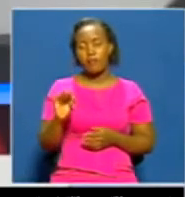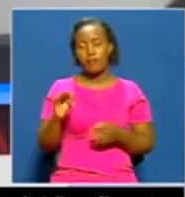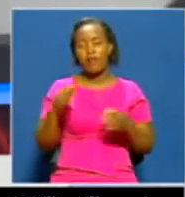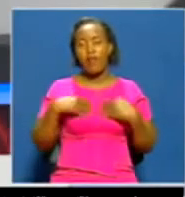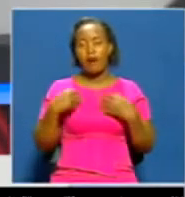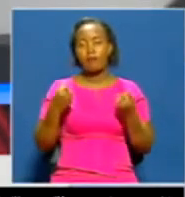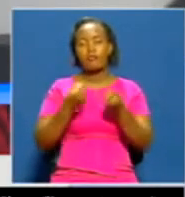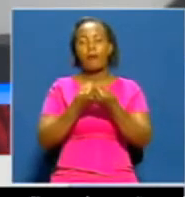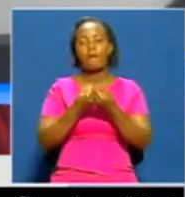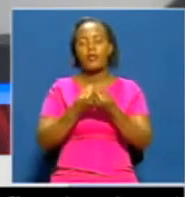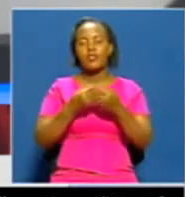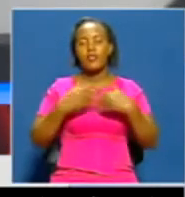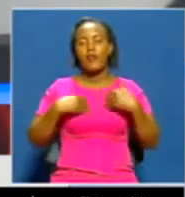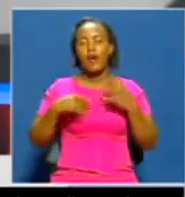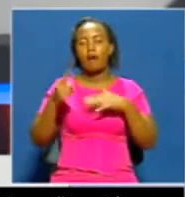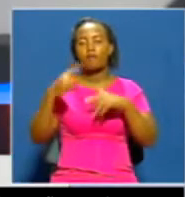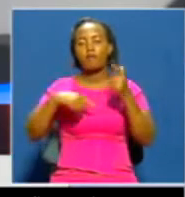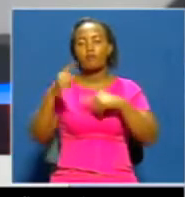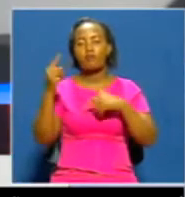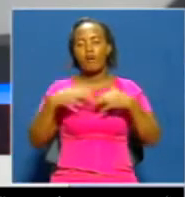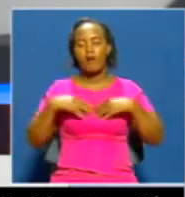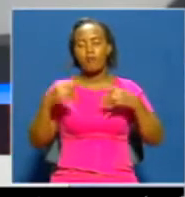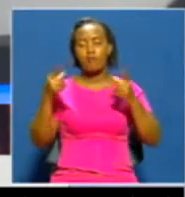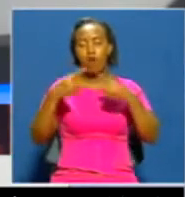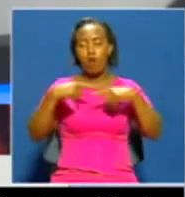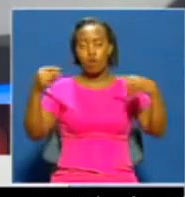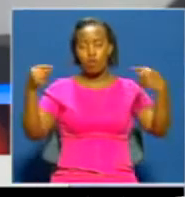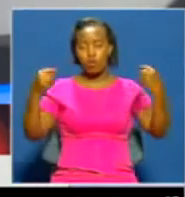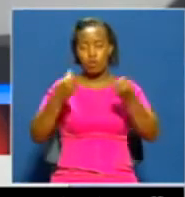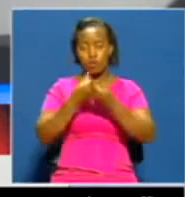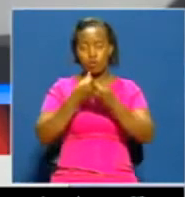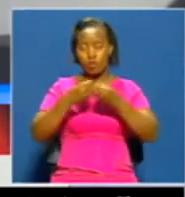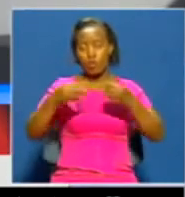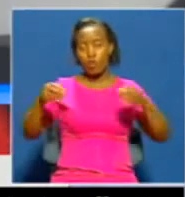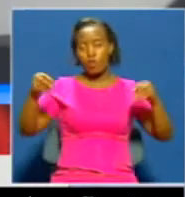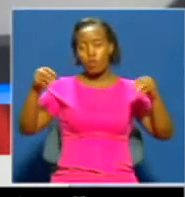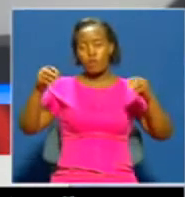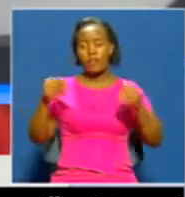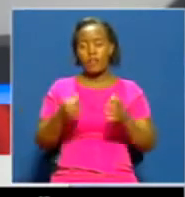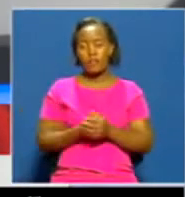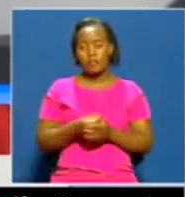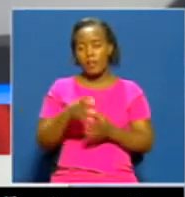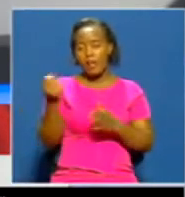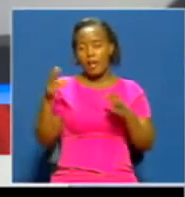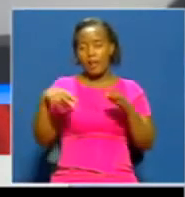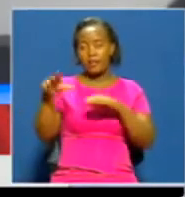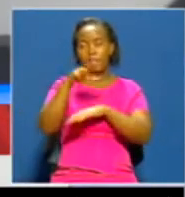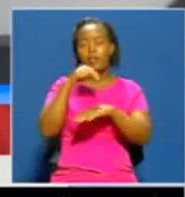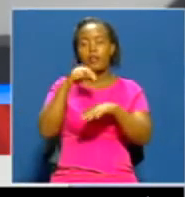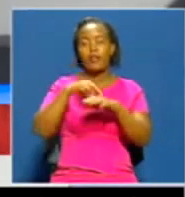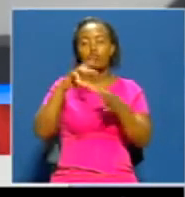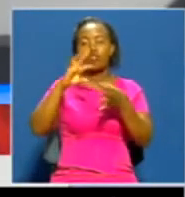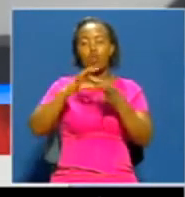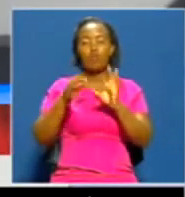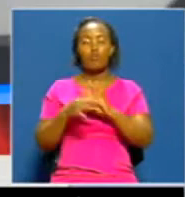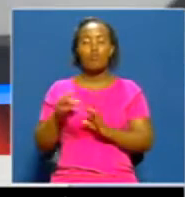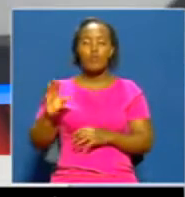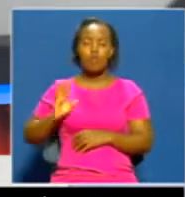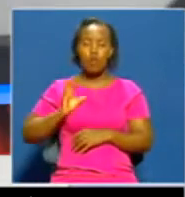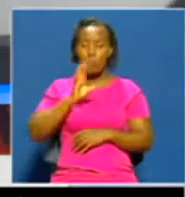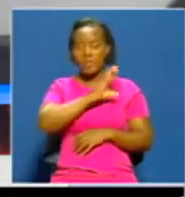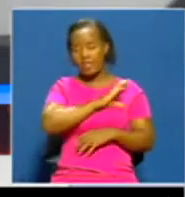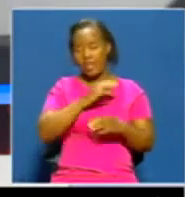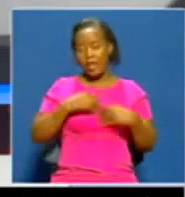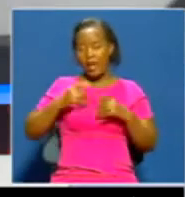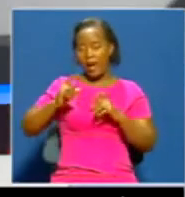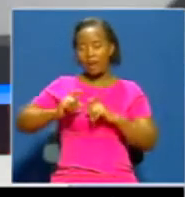Sawe has attained the Tokyo Olympic Games qualifying mark. Also, the National Olympic Committee has announced and awarded prizes